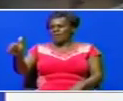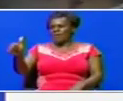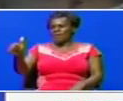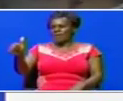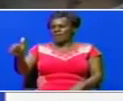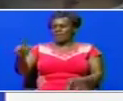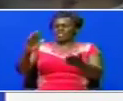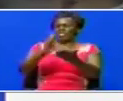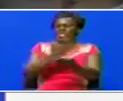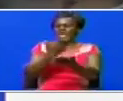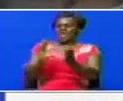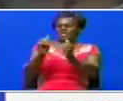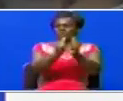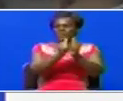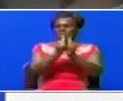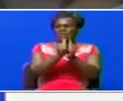Let us share together.